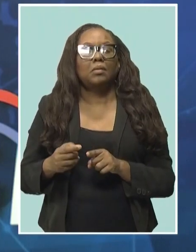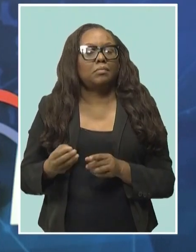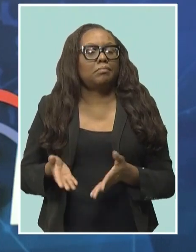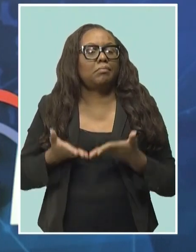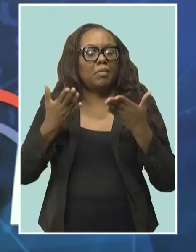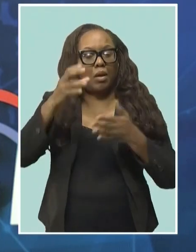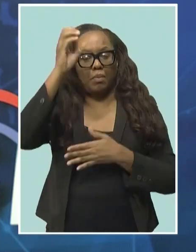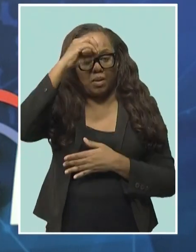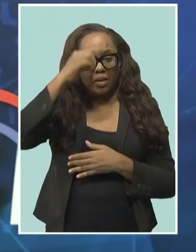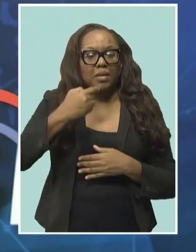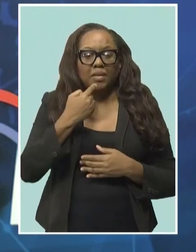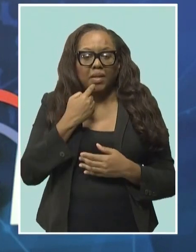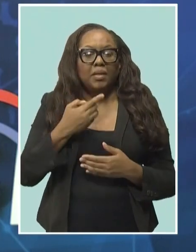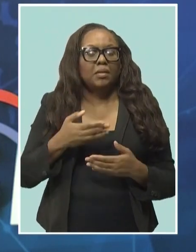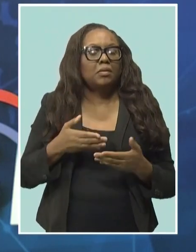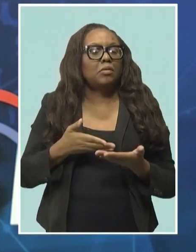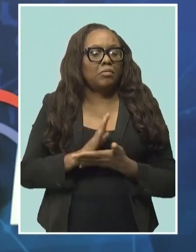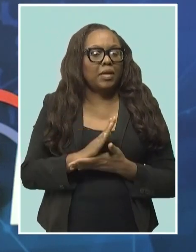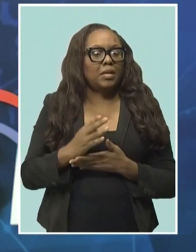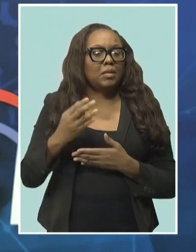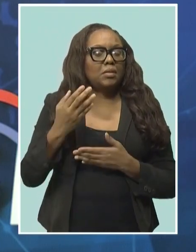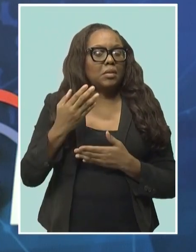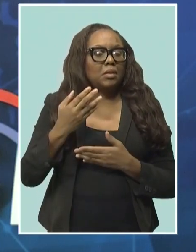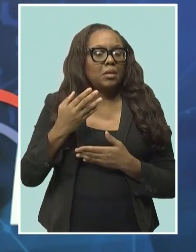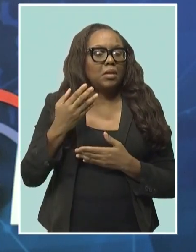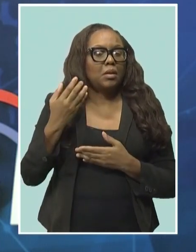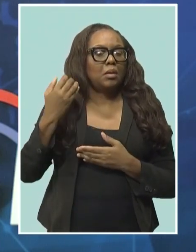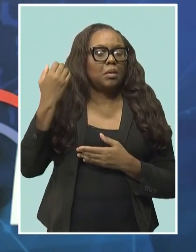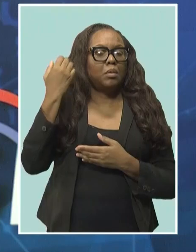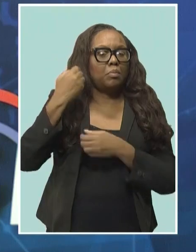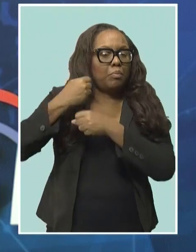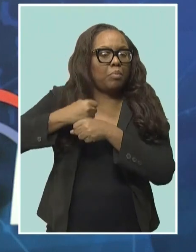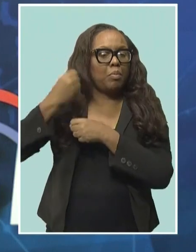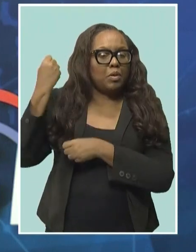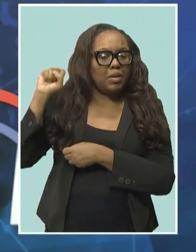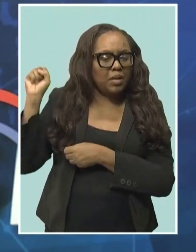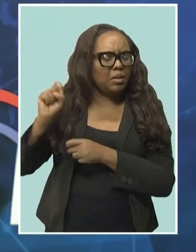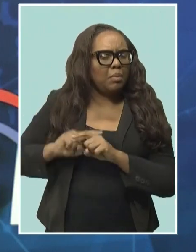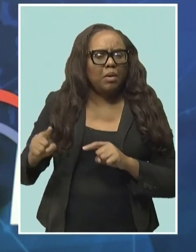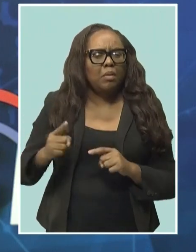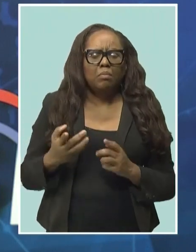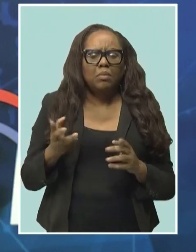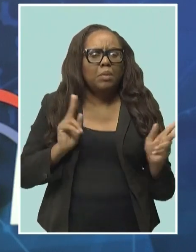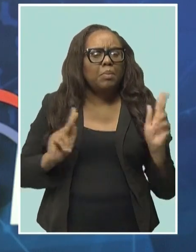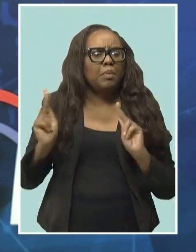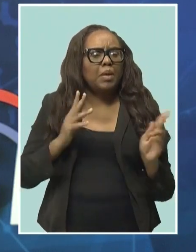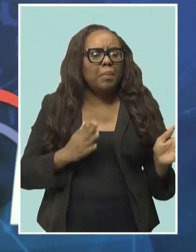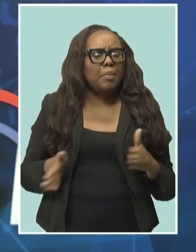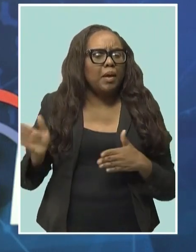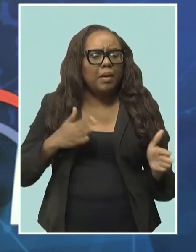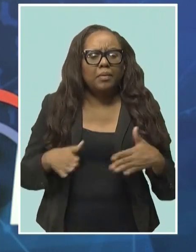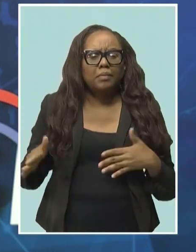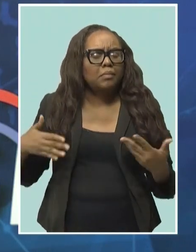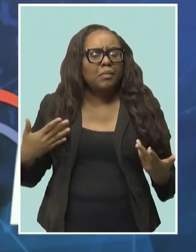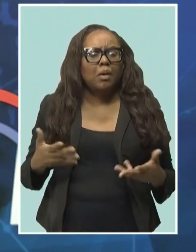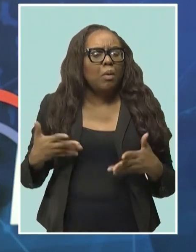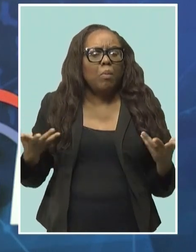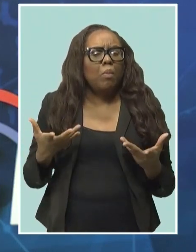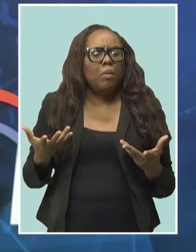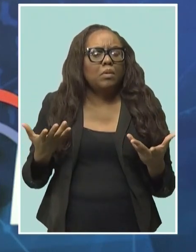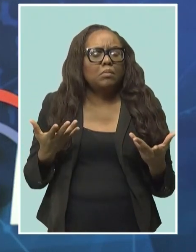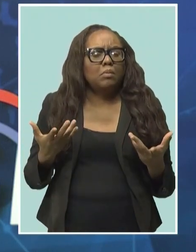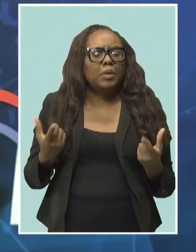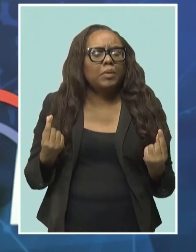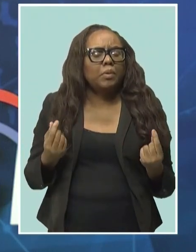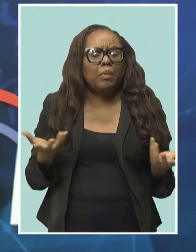to protest, she's wondering what organizers are hoping to achieve with the action, as channels already exist for questions